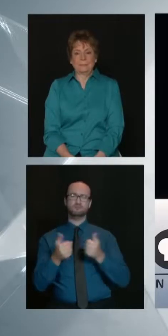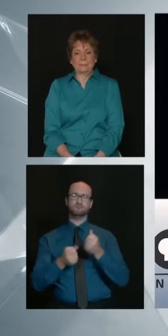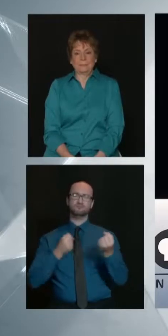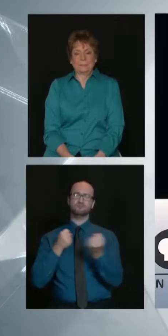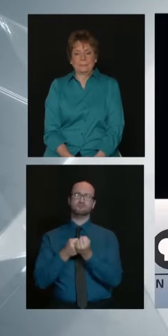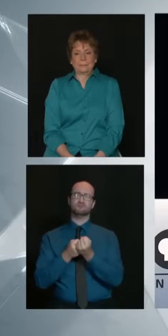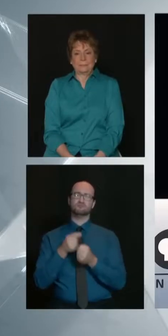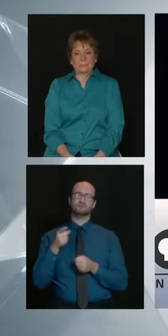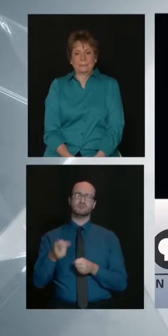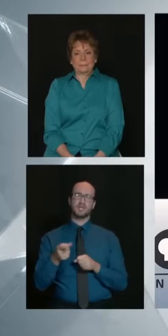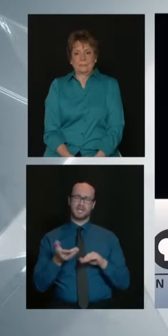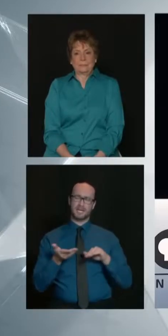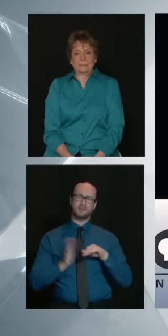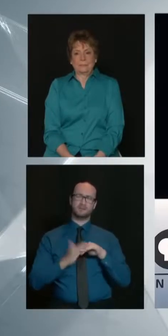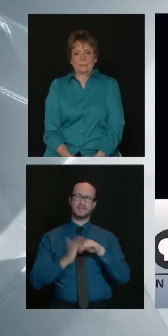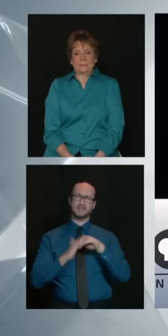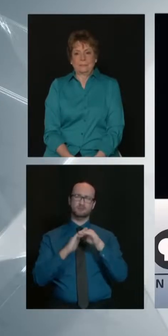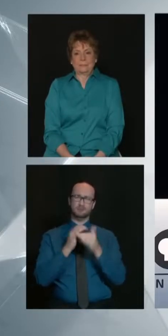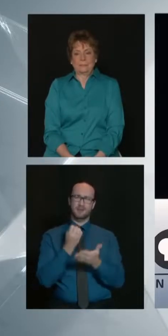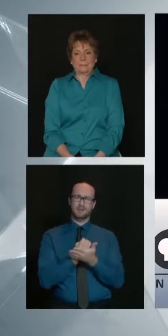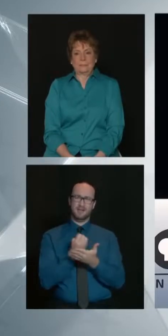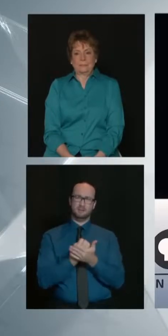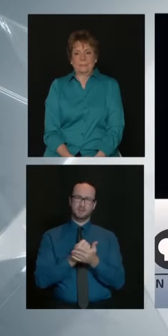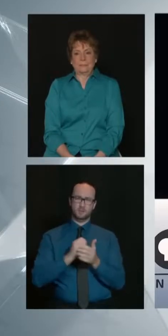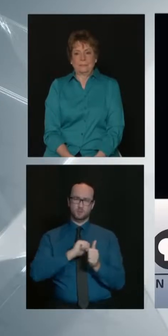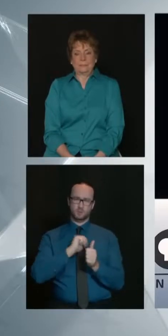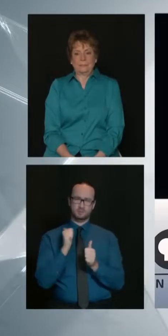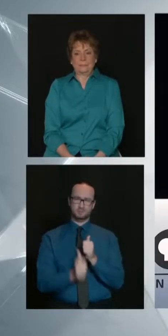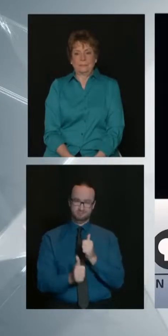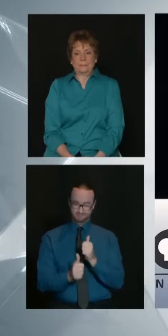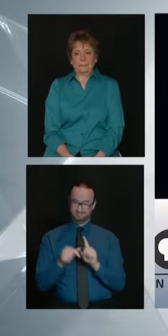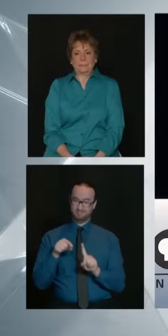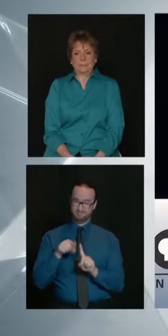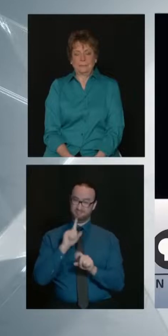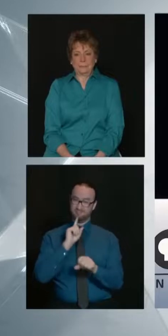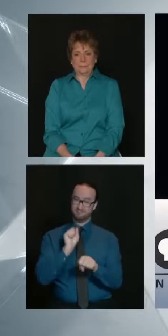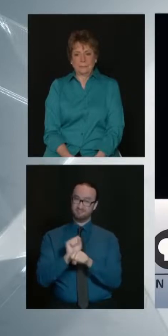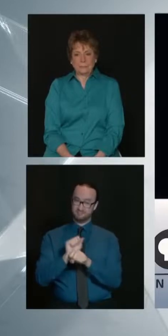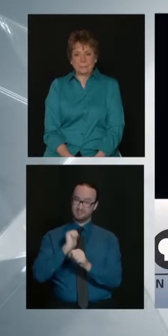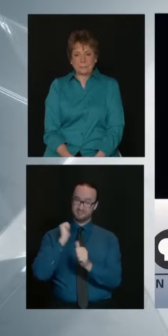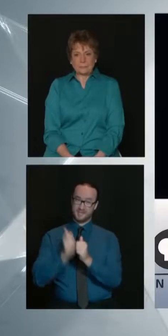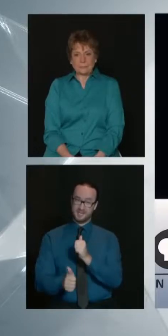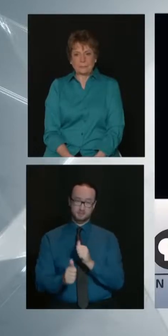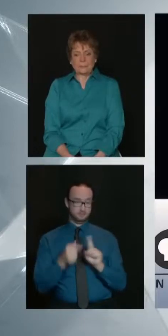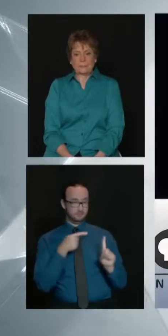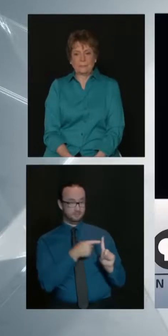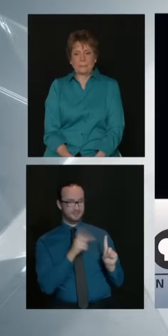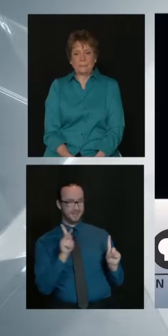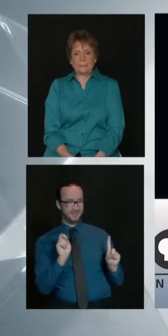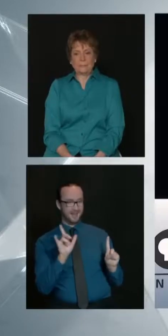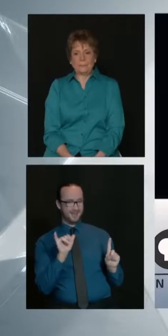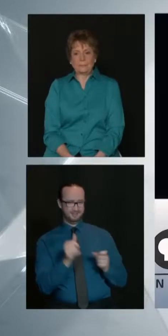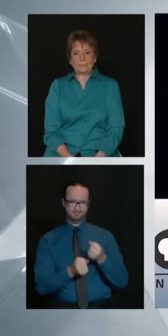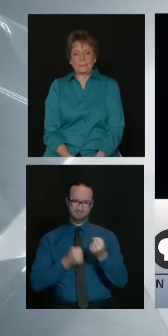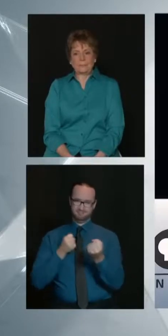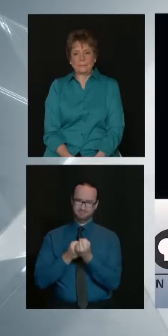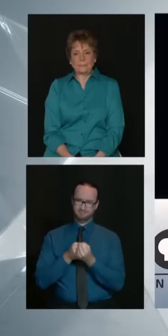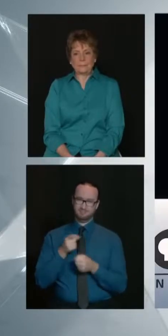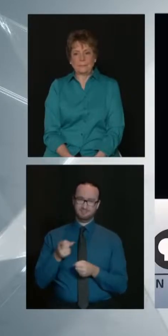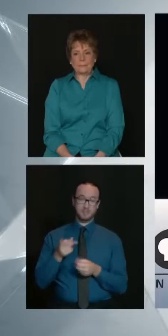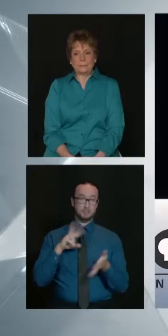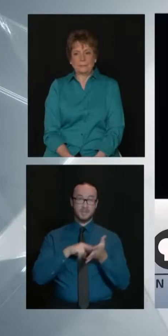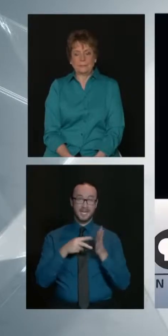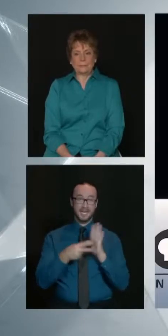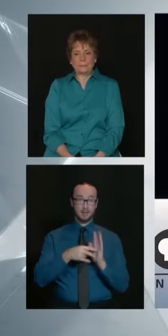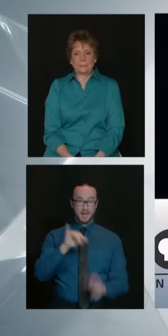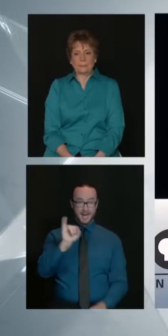hired 87,000 new IRS agents. Marc Kelly voted to send stimulus checks to illegal aliens. He voted to